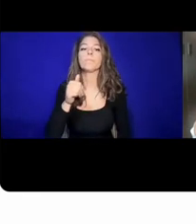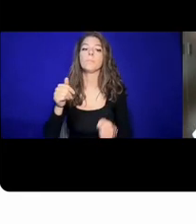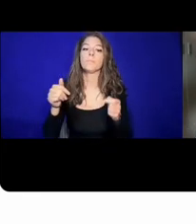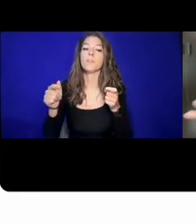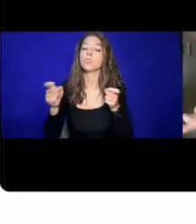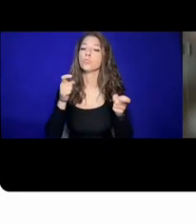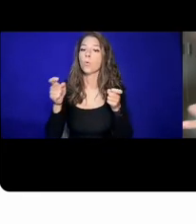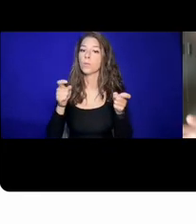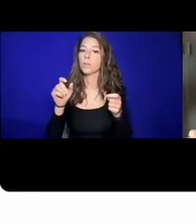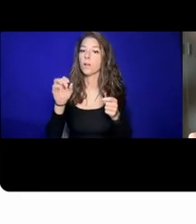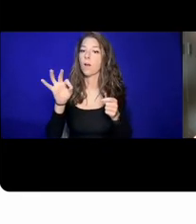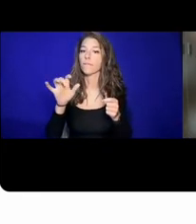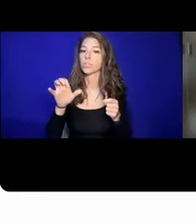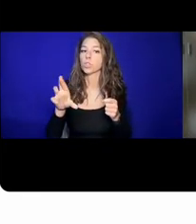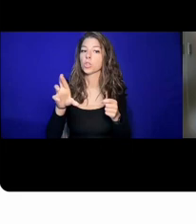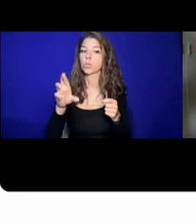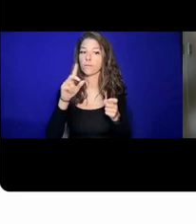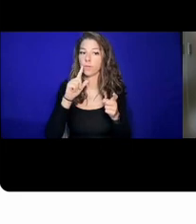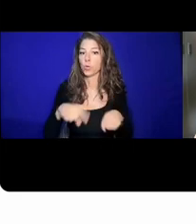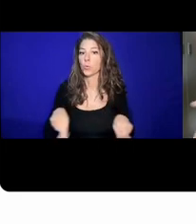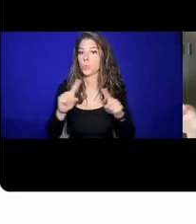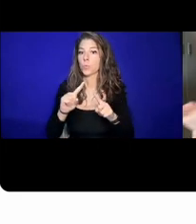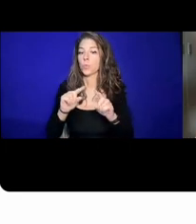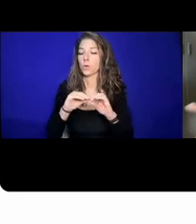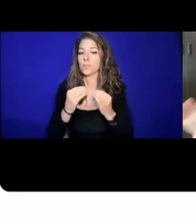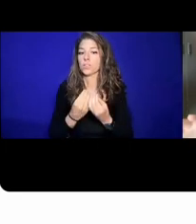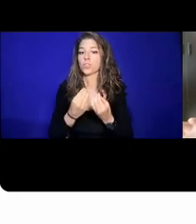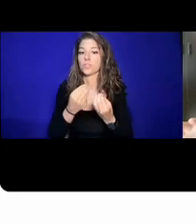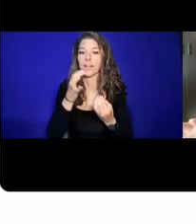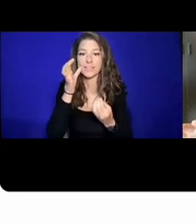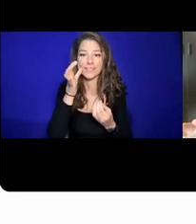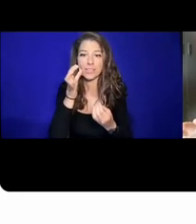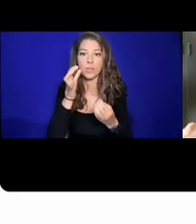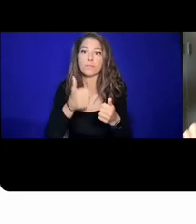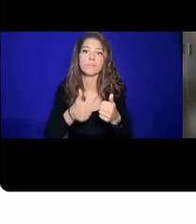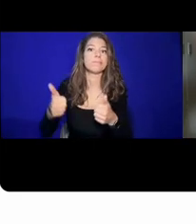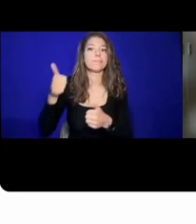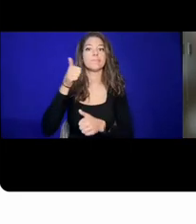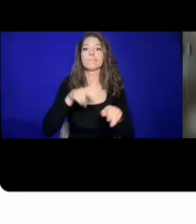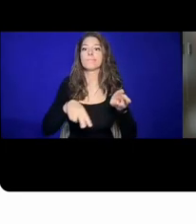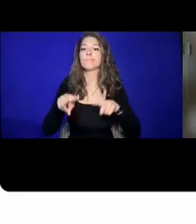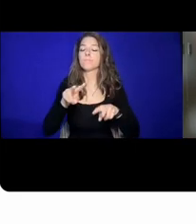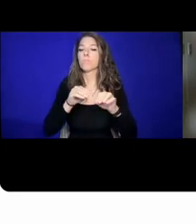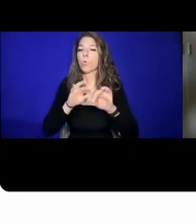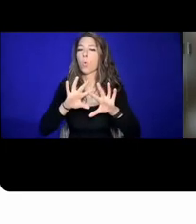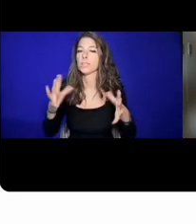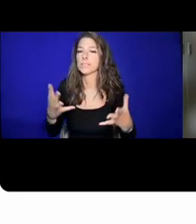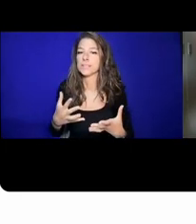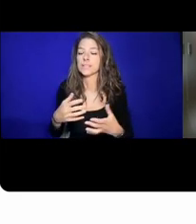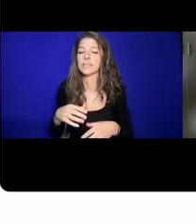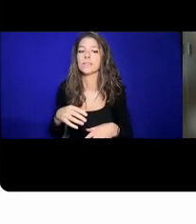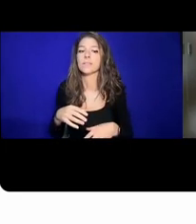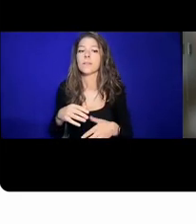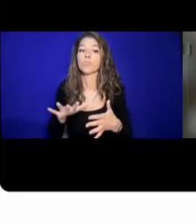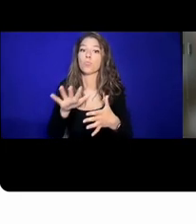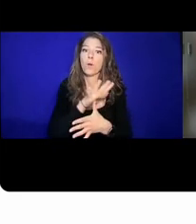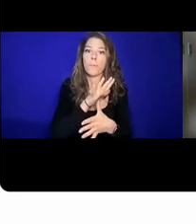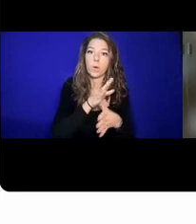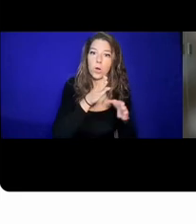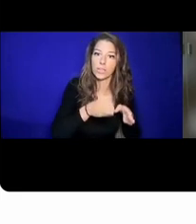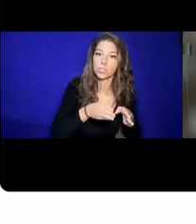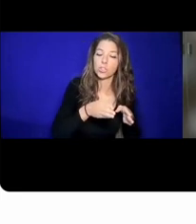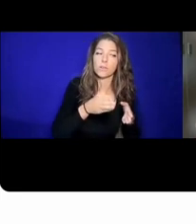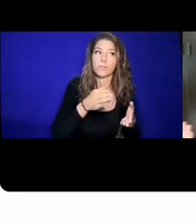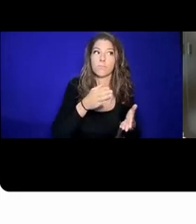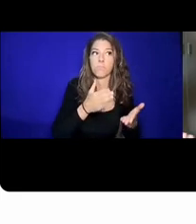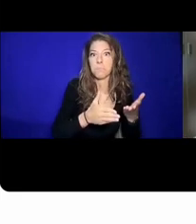controlling officer, for all of you organizations listening in that's kind of overseeing this thing holistically, and the primary agent, which may or may not be the